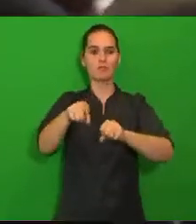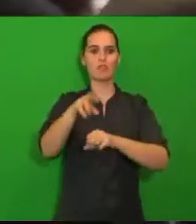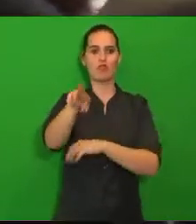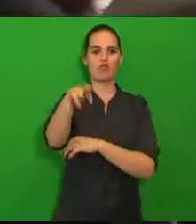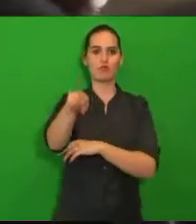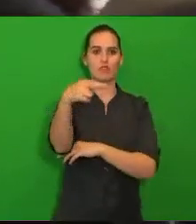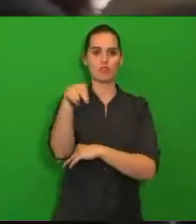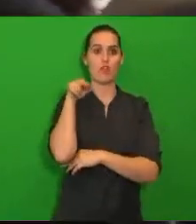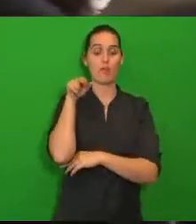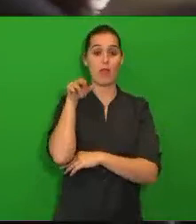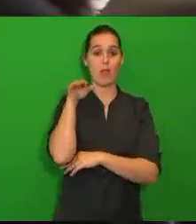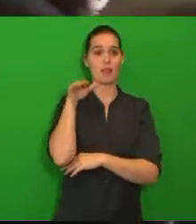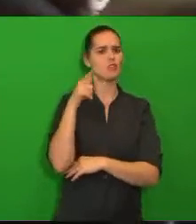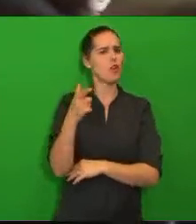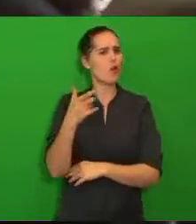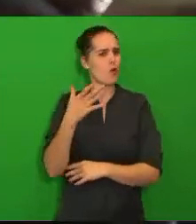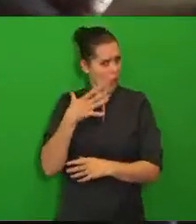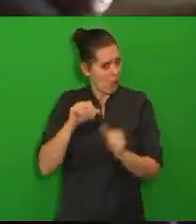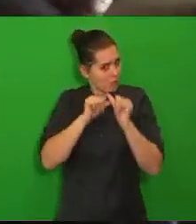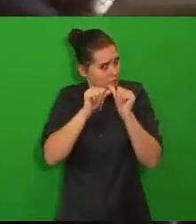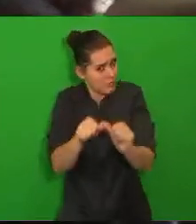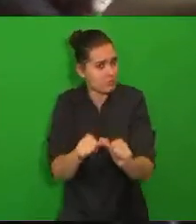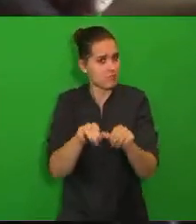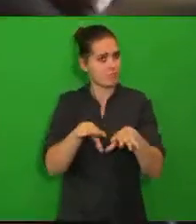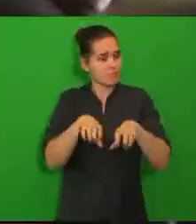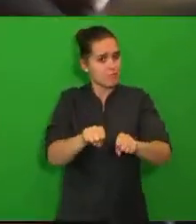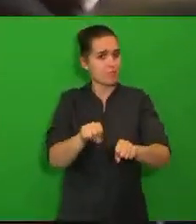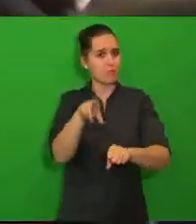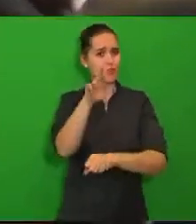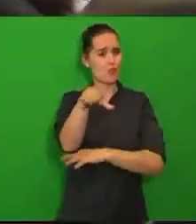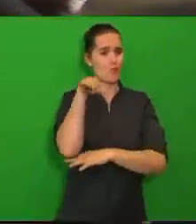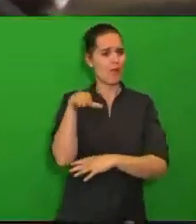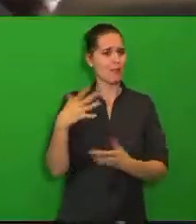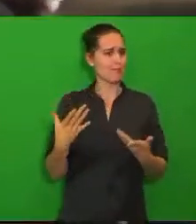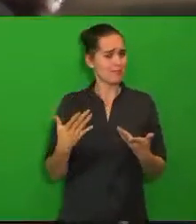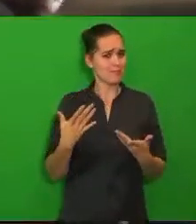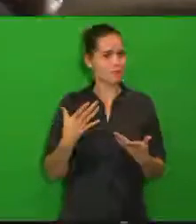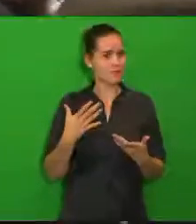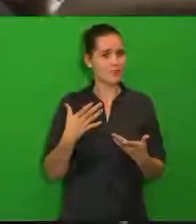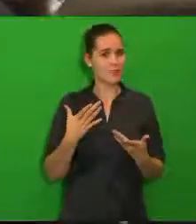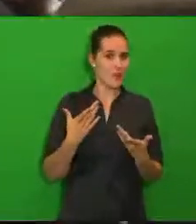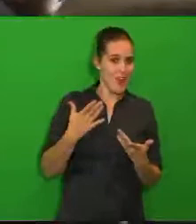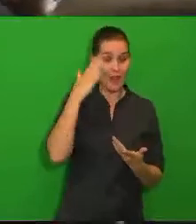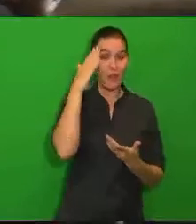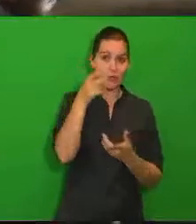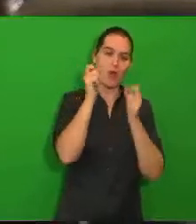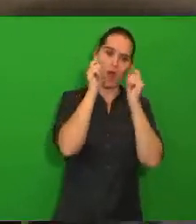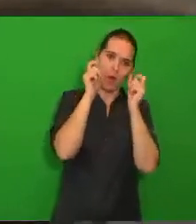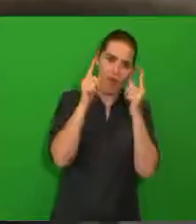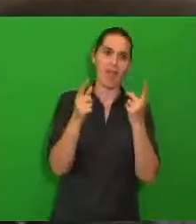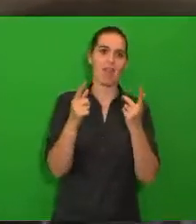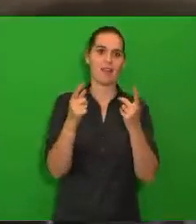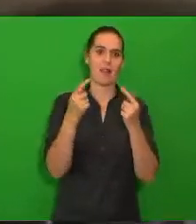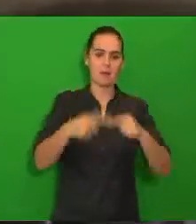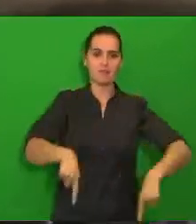continuing willingness to continue with this undertaking. And you've obviously been aware of the spat with the